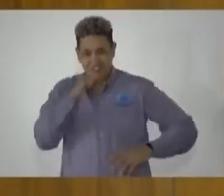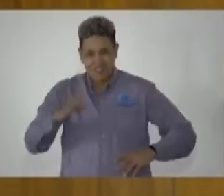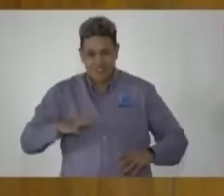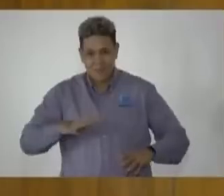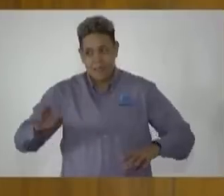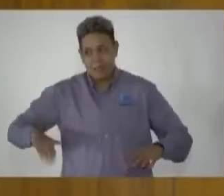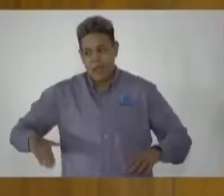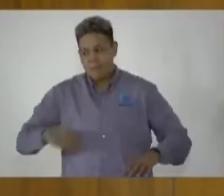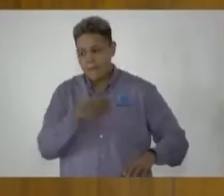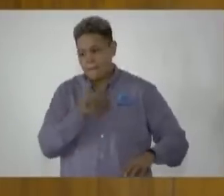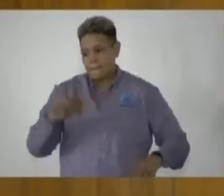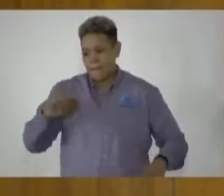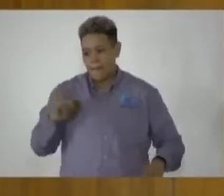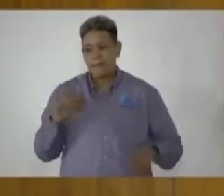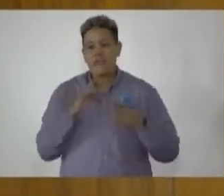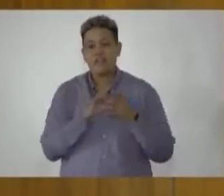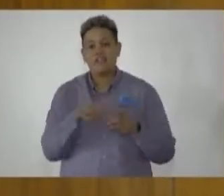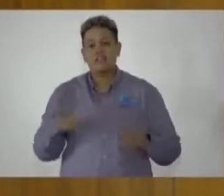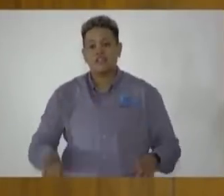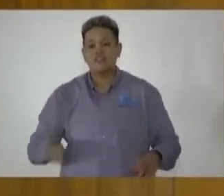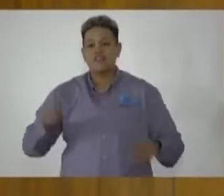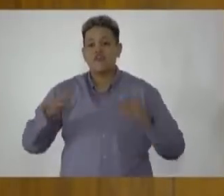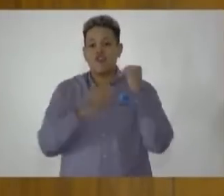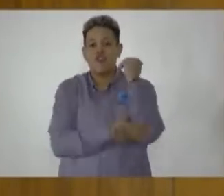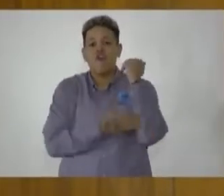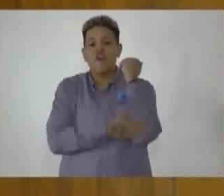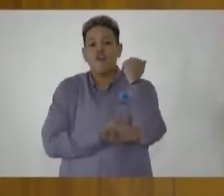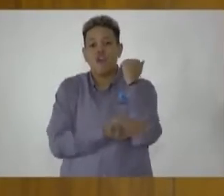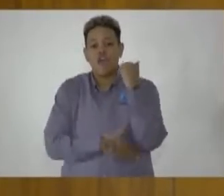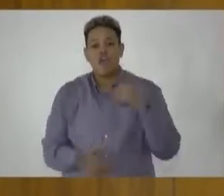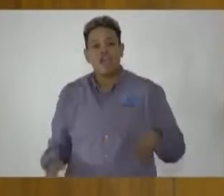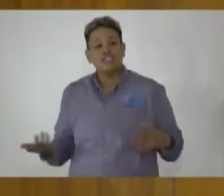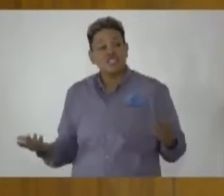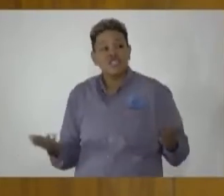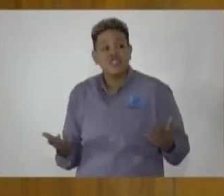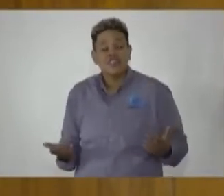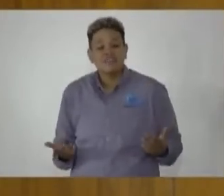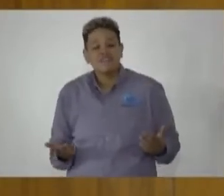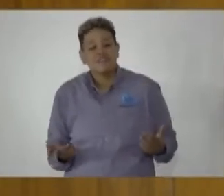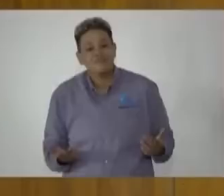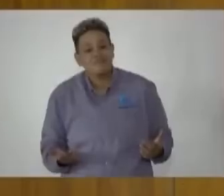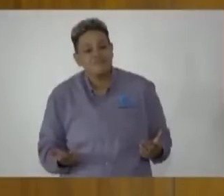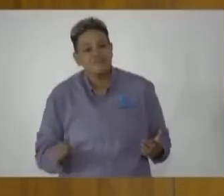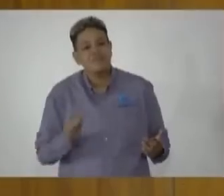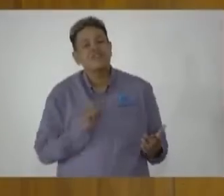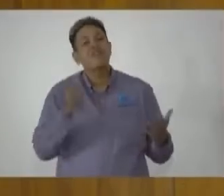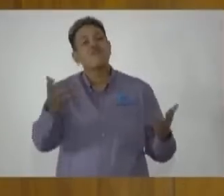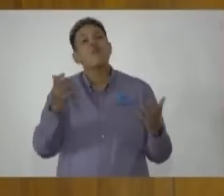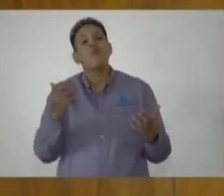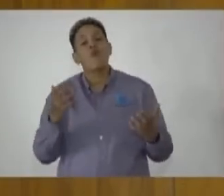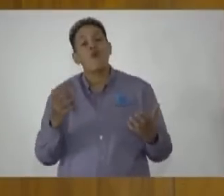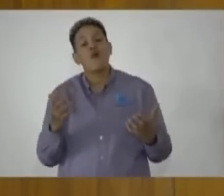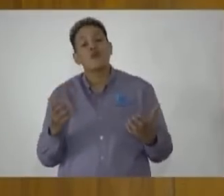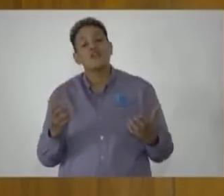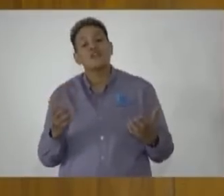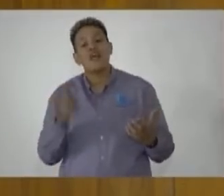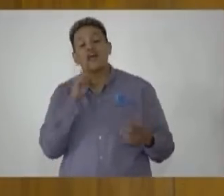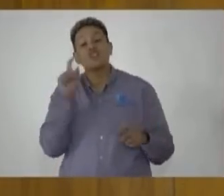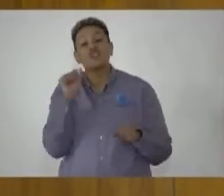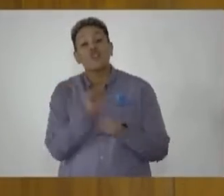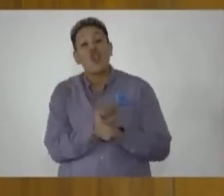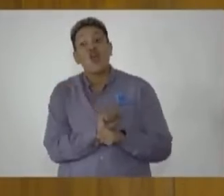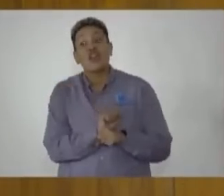female parliamentarians in our country. And I want to, and